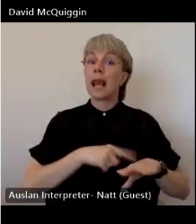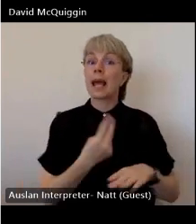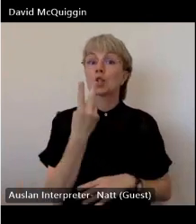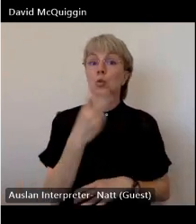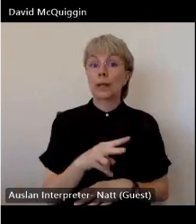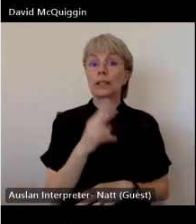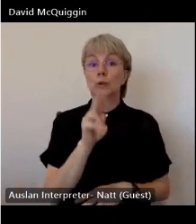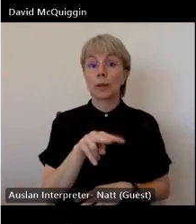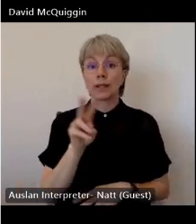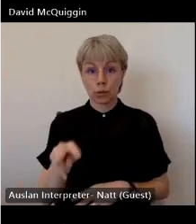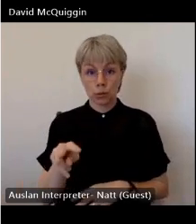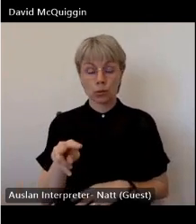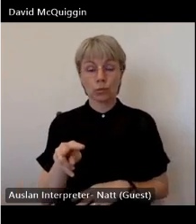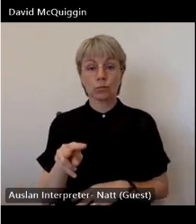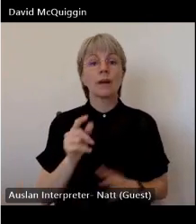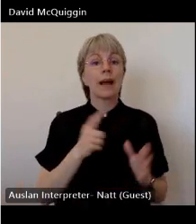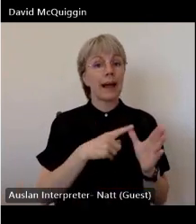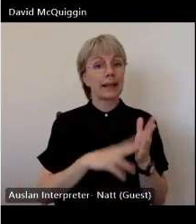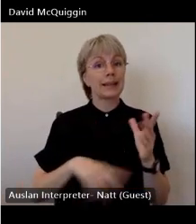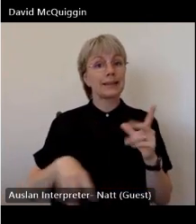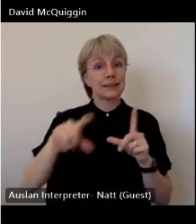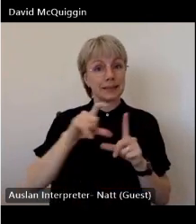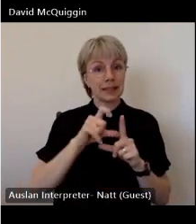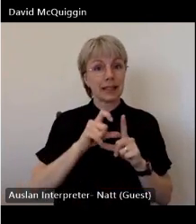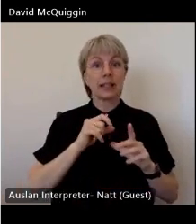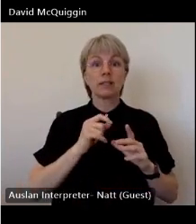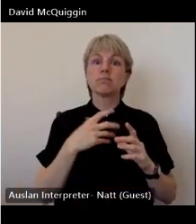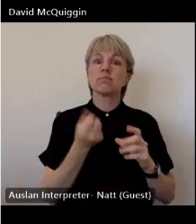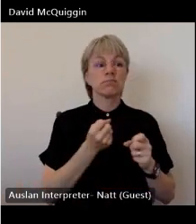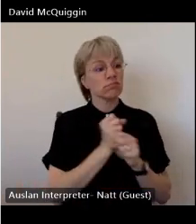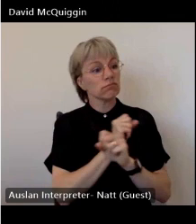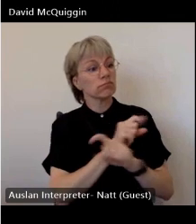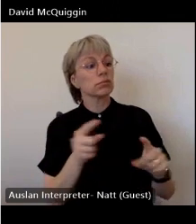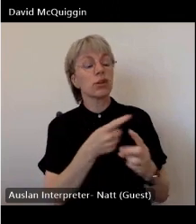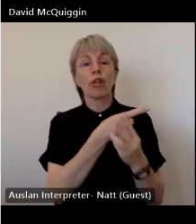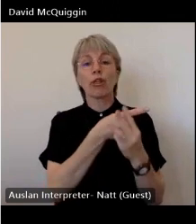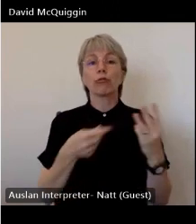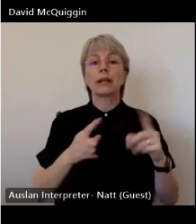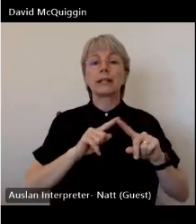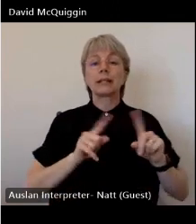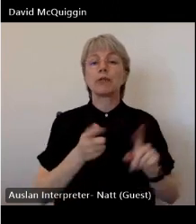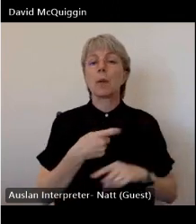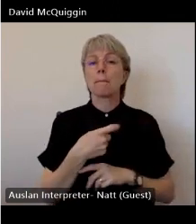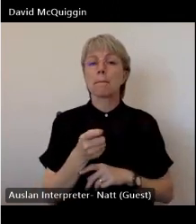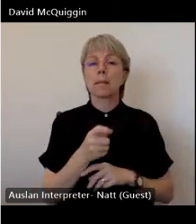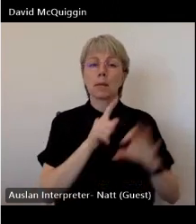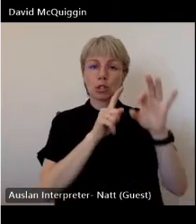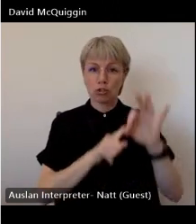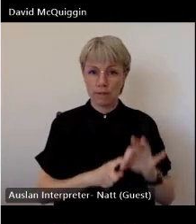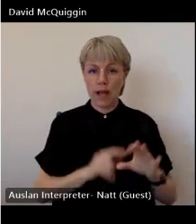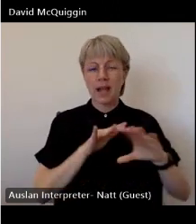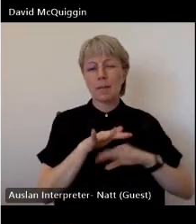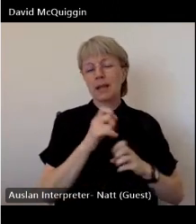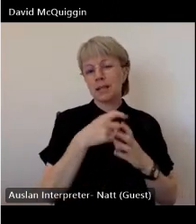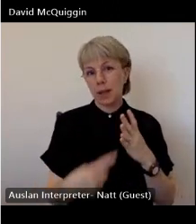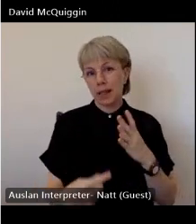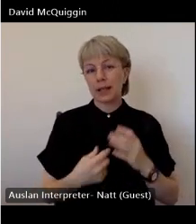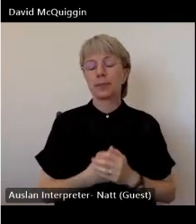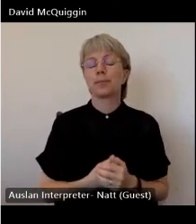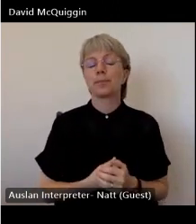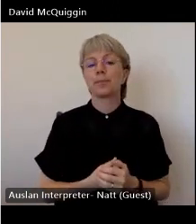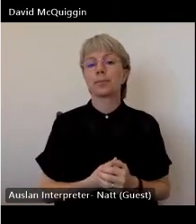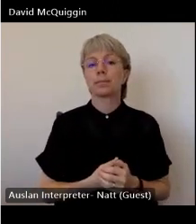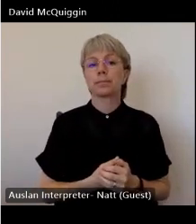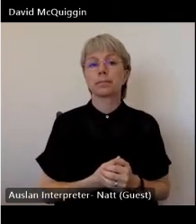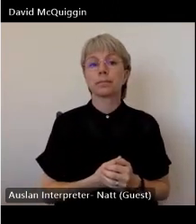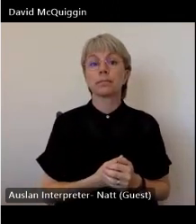Australian Network on Disability ran 3 member surveys on employment and disability. Recommendations from those survey